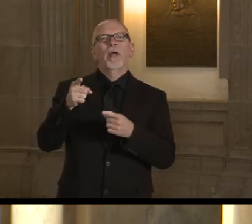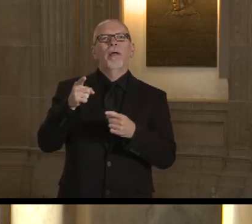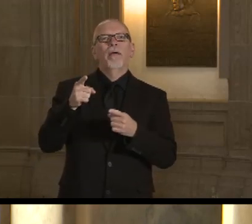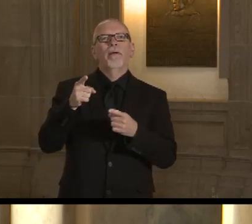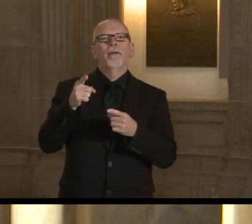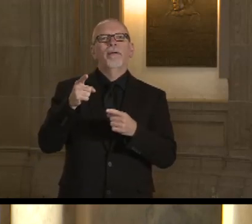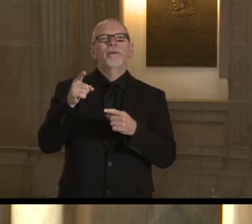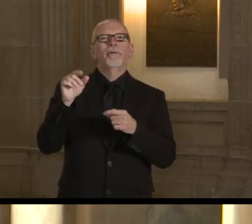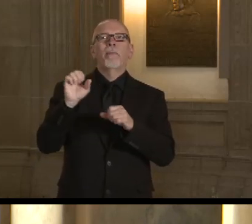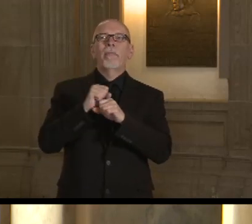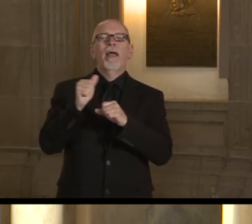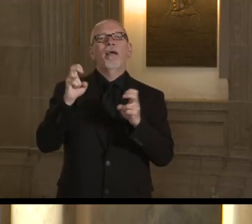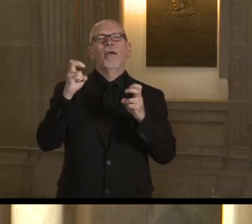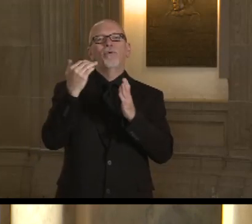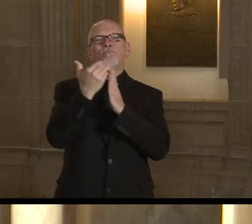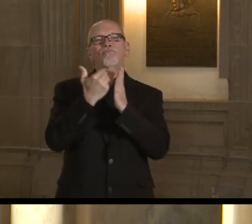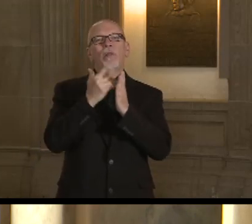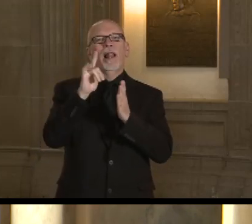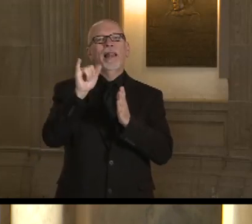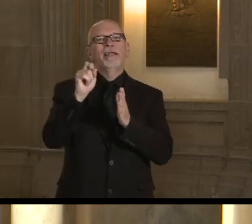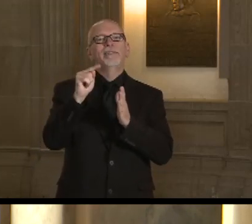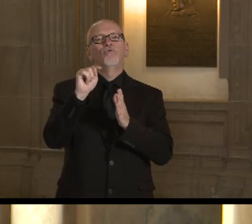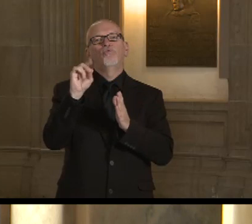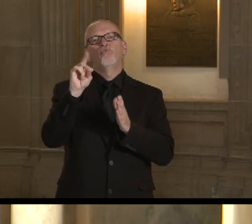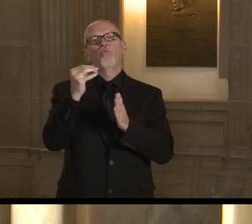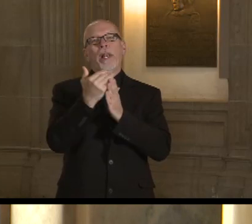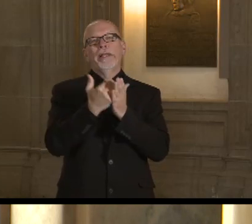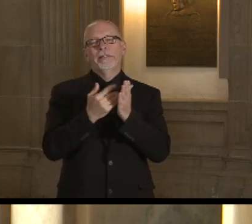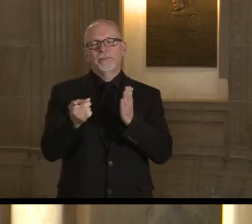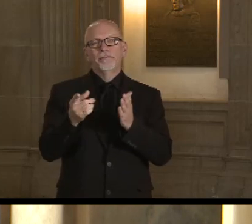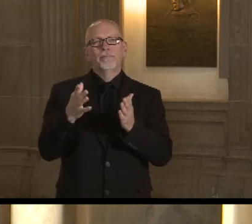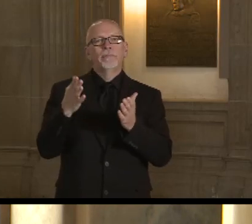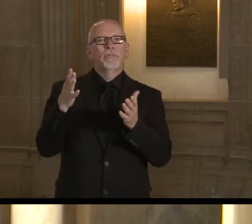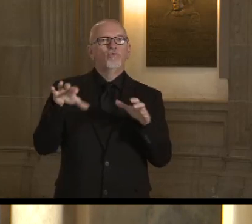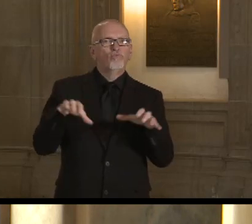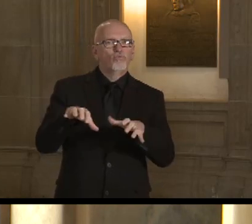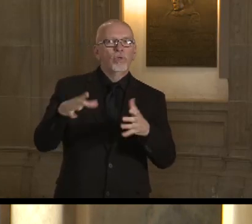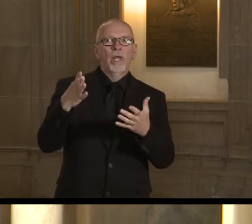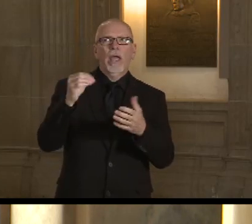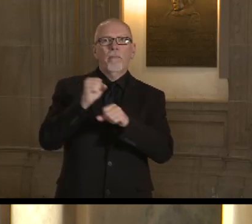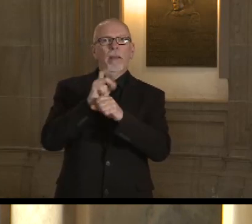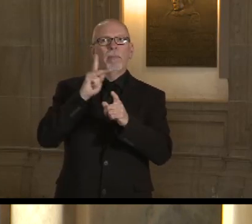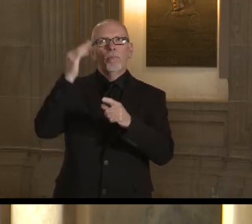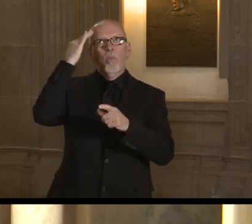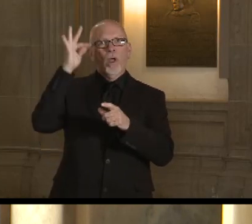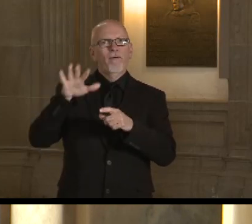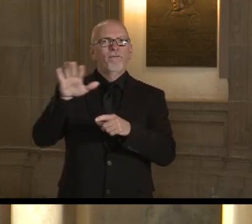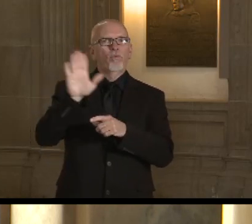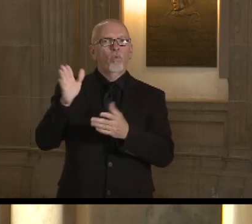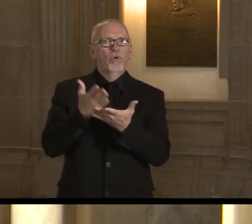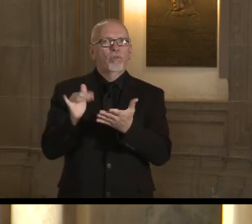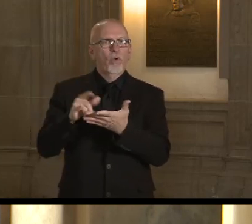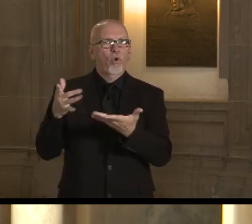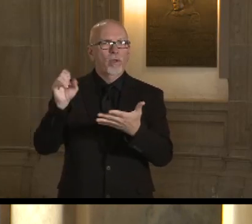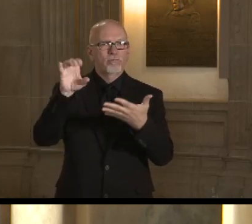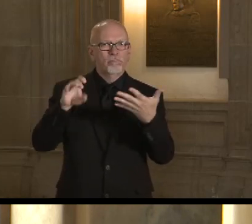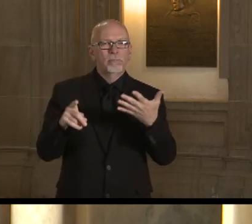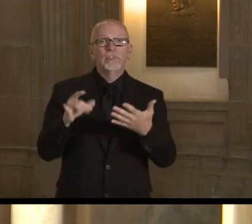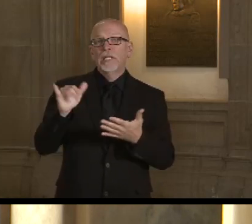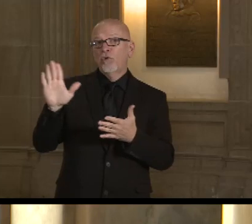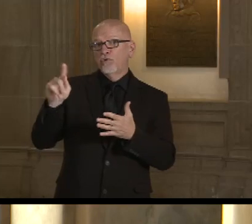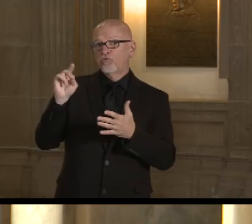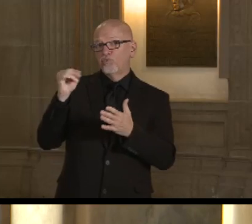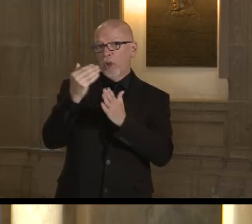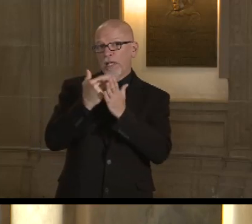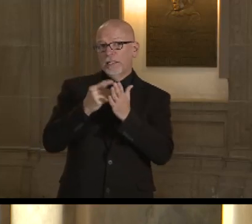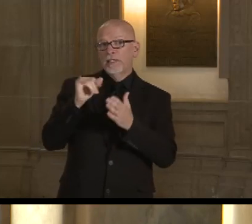this to-do list and about getting folks more aware of the resources you already provided. In terms of that to-do list, though,